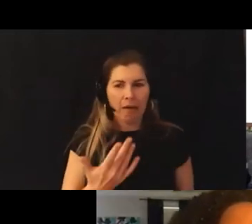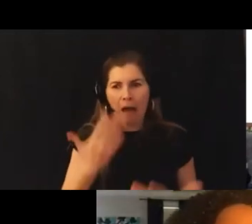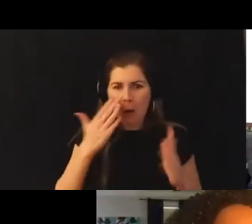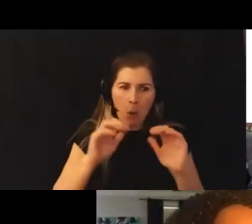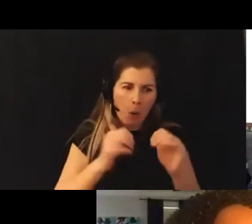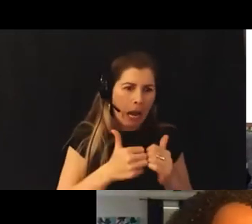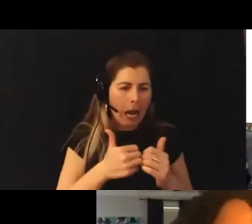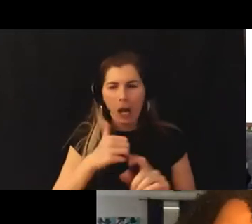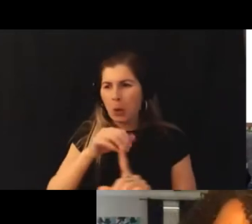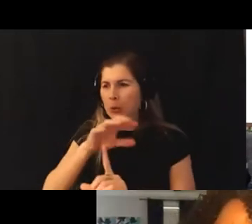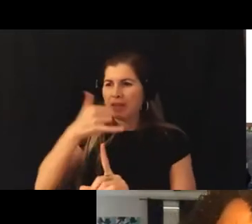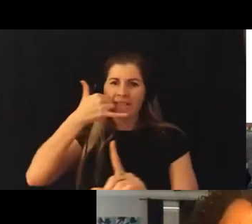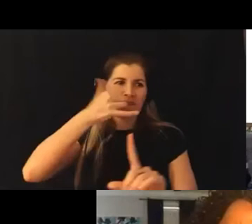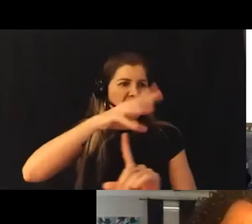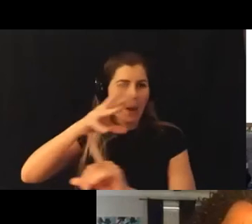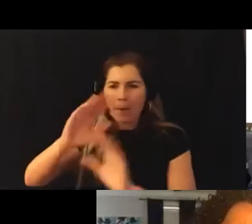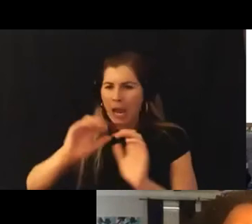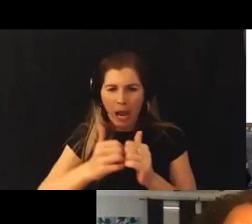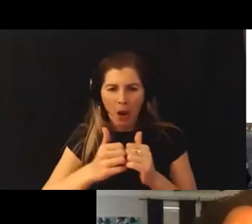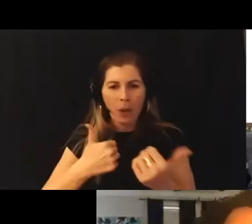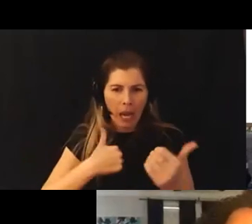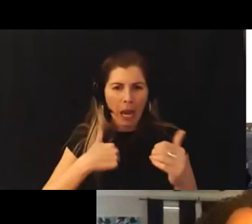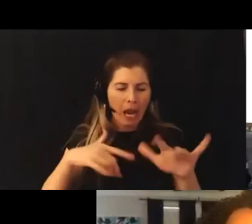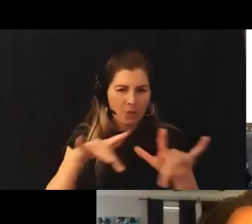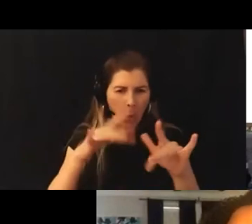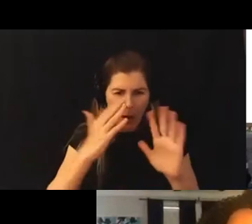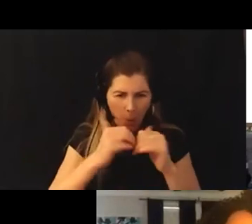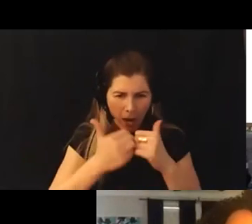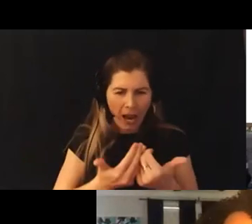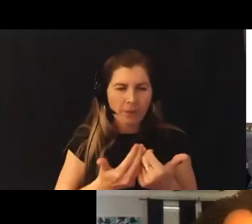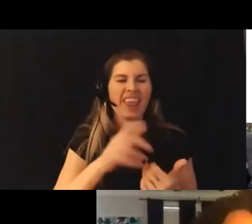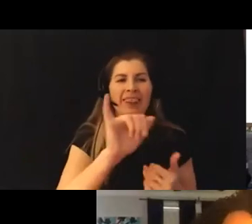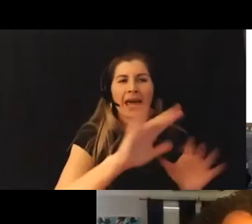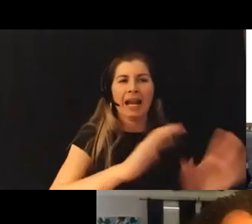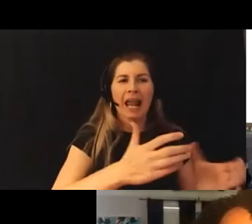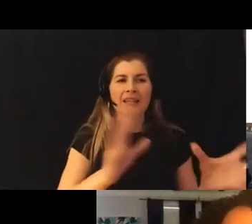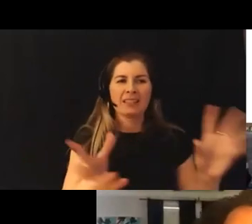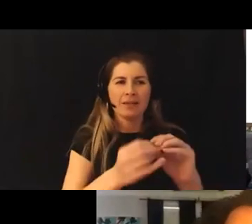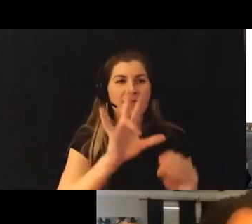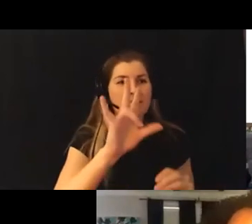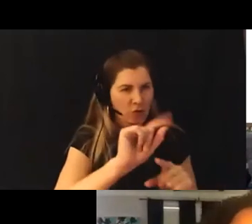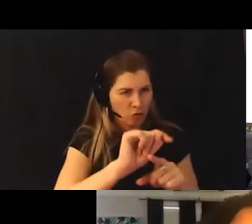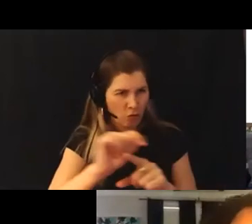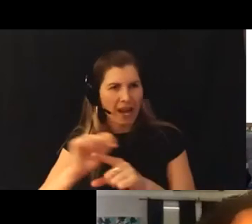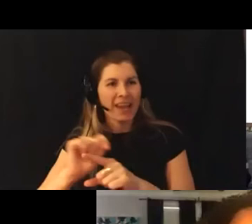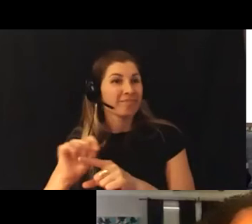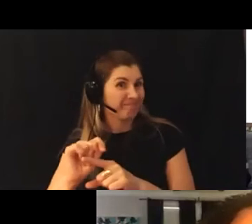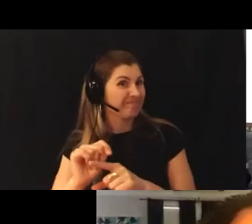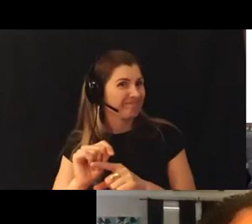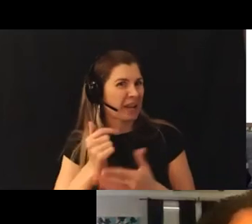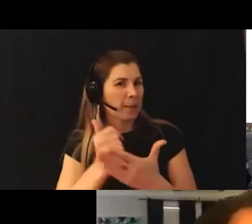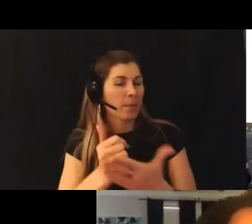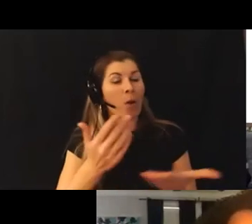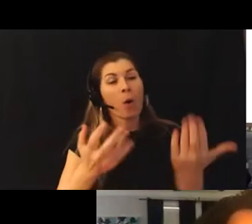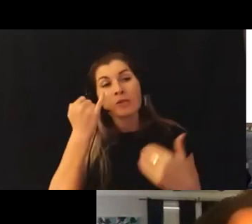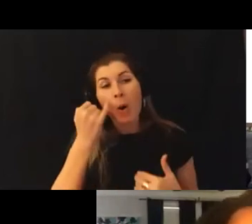where's the app for that? There's an app for recording. Then you would be able to do it there. And if you've already made maybe a